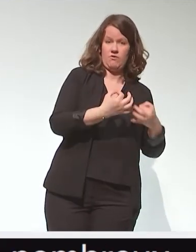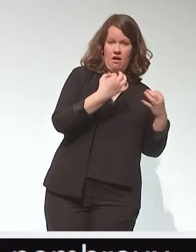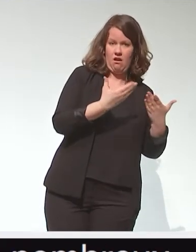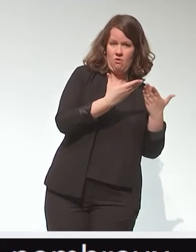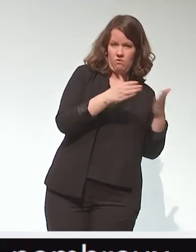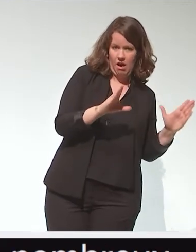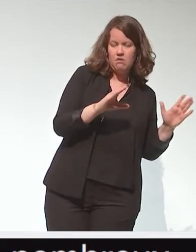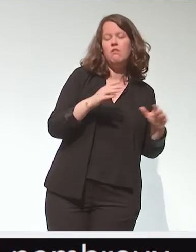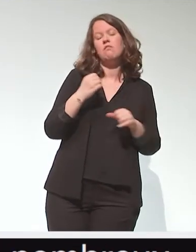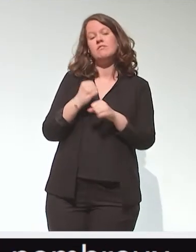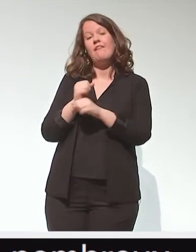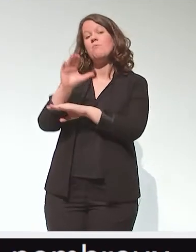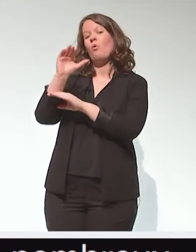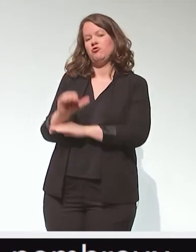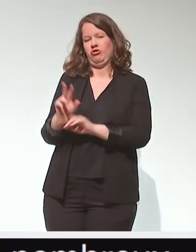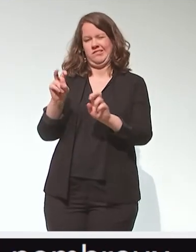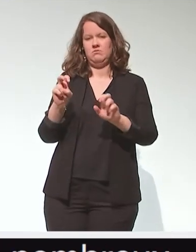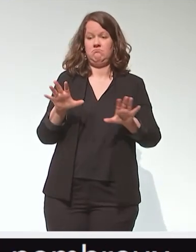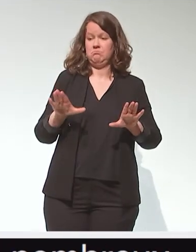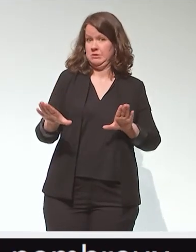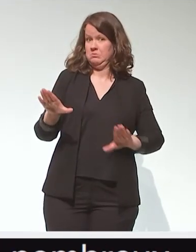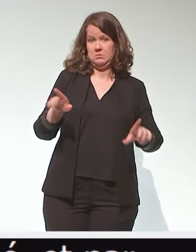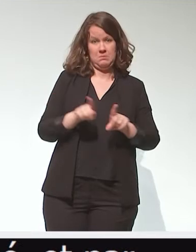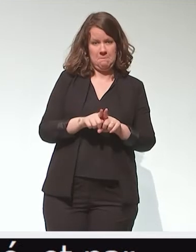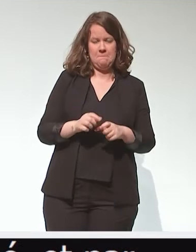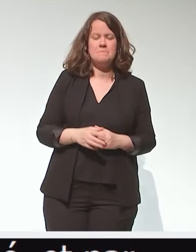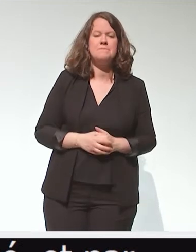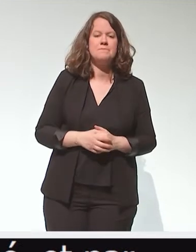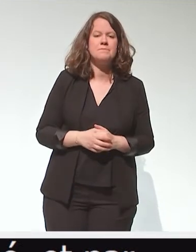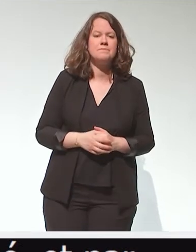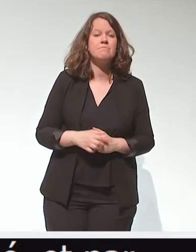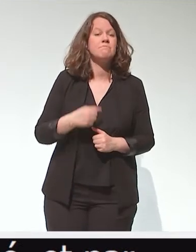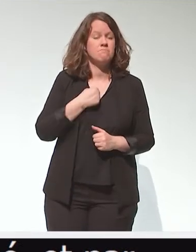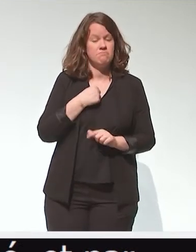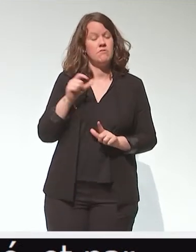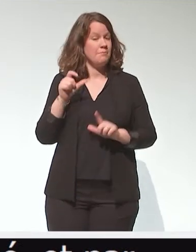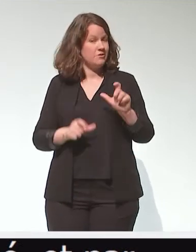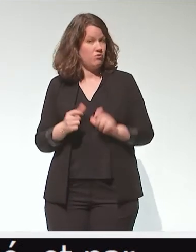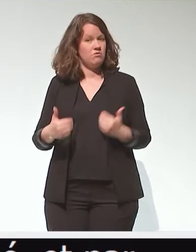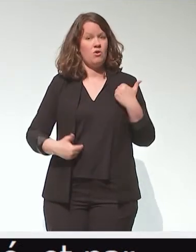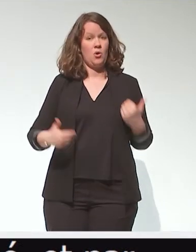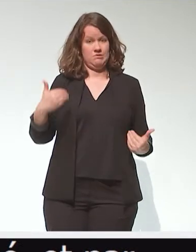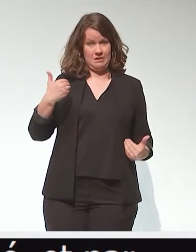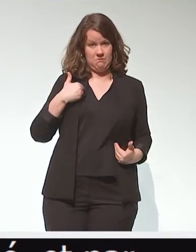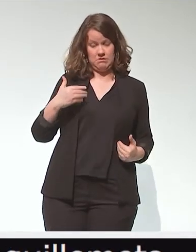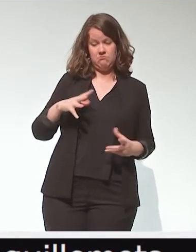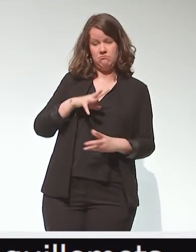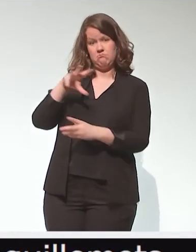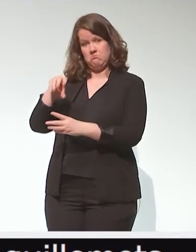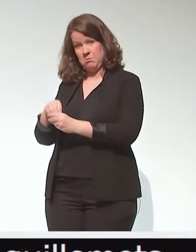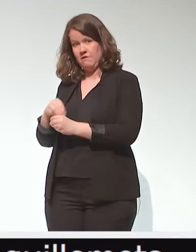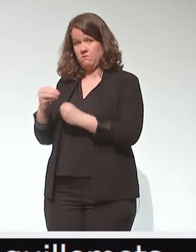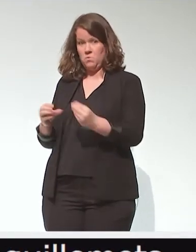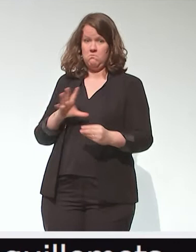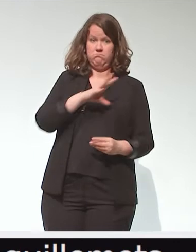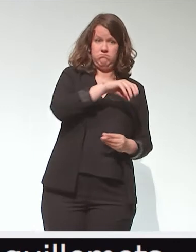are employed. Regarding protected labor market, it is supported mainly through